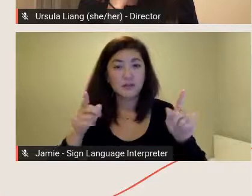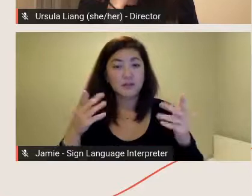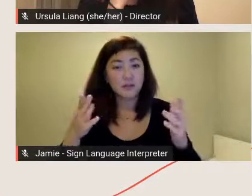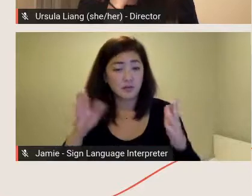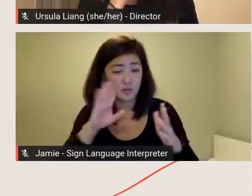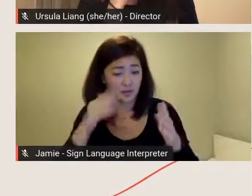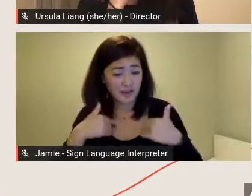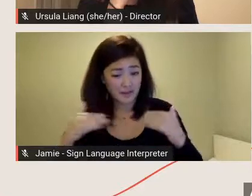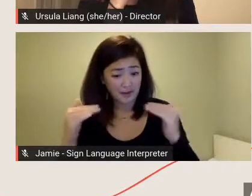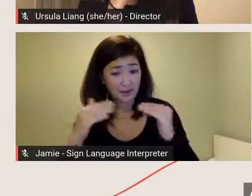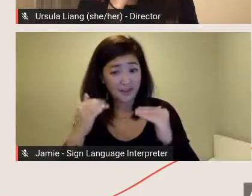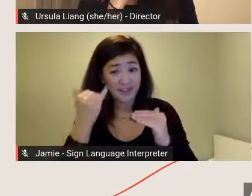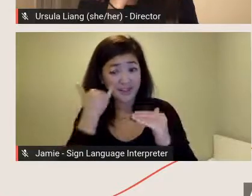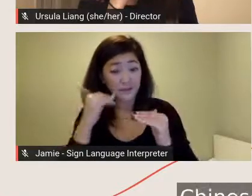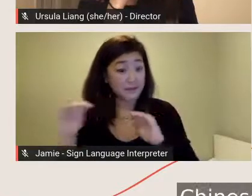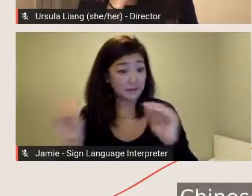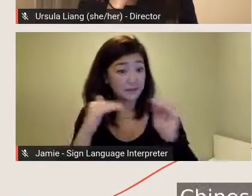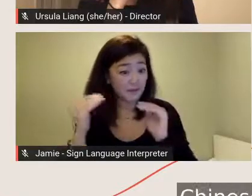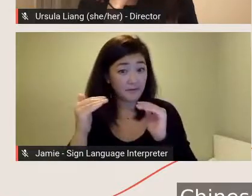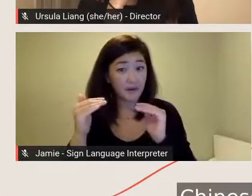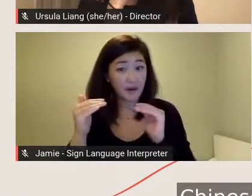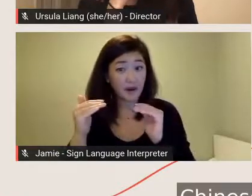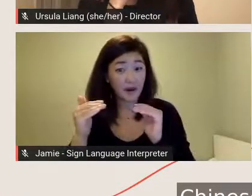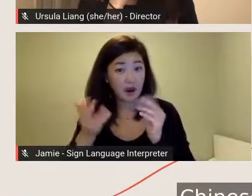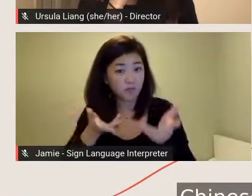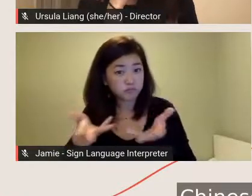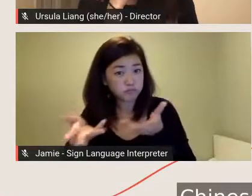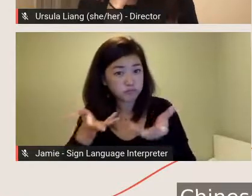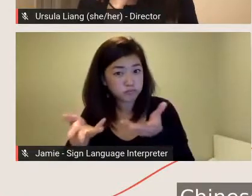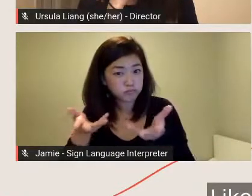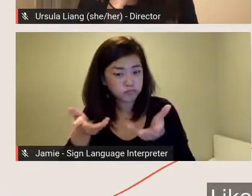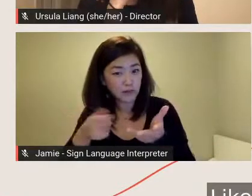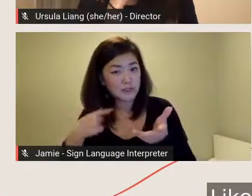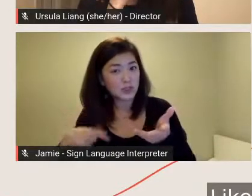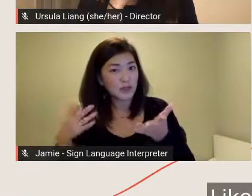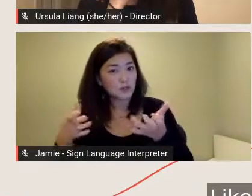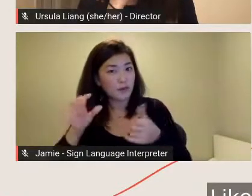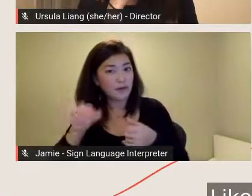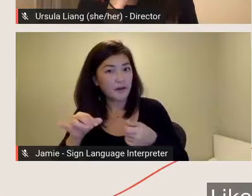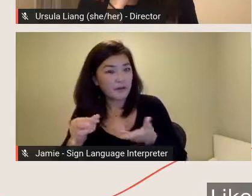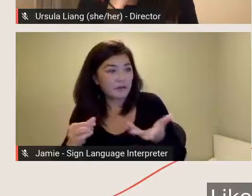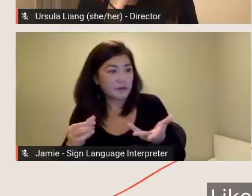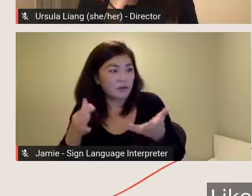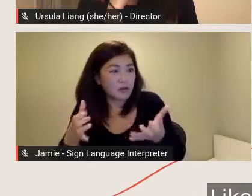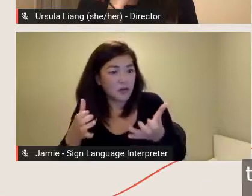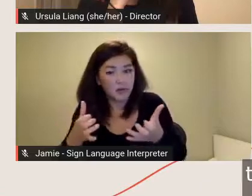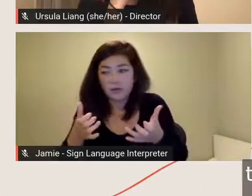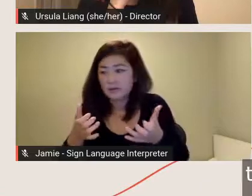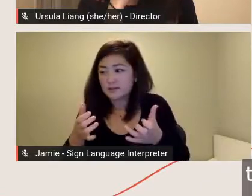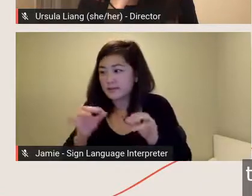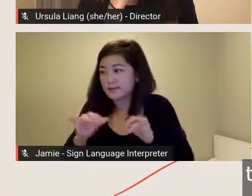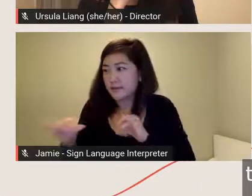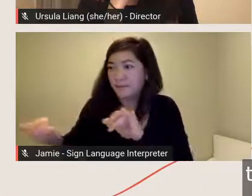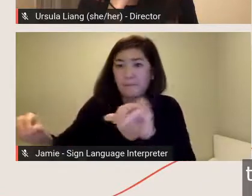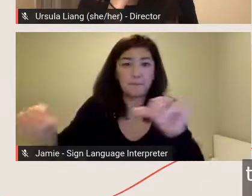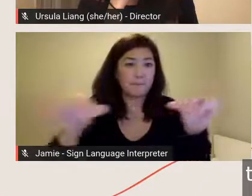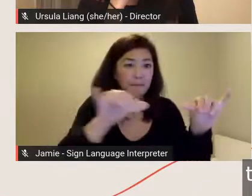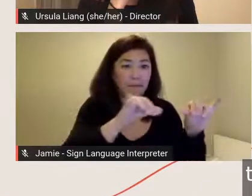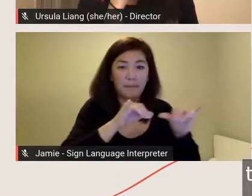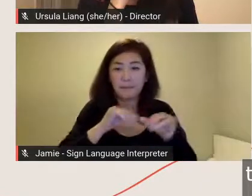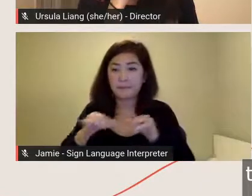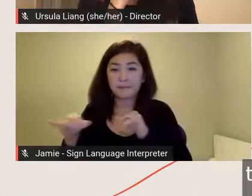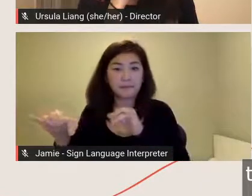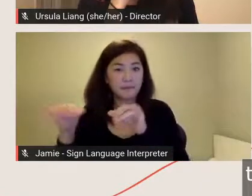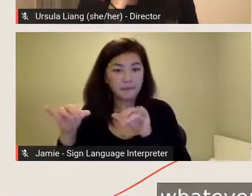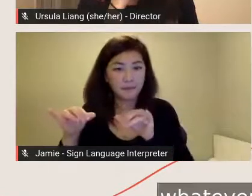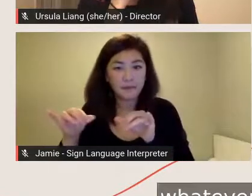fair treatment within this system? And that's sort of what the Chinese Americans are like asking for. like we're, you know, we just all want to be treated the same as everyone else and like